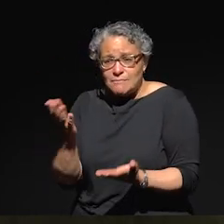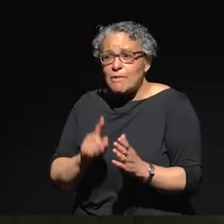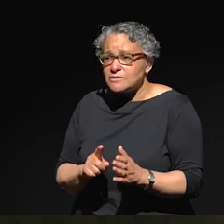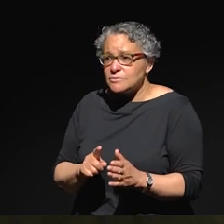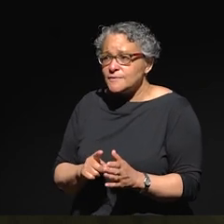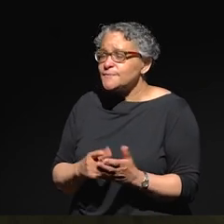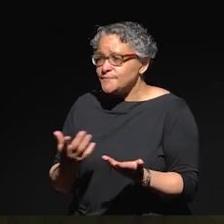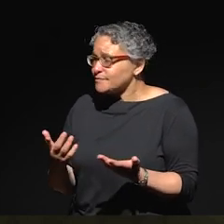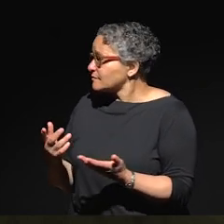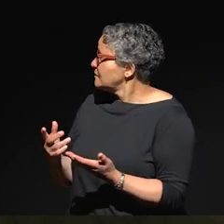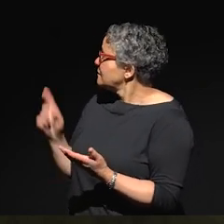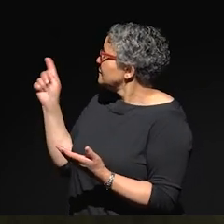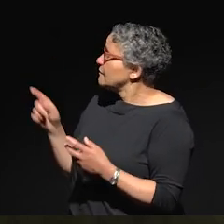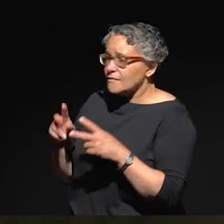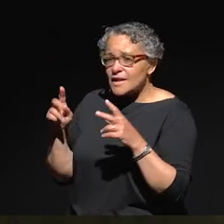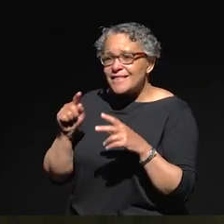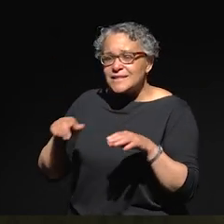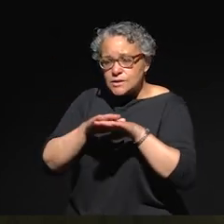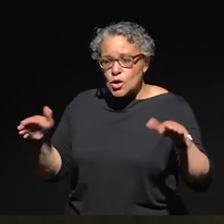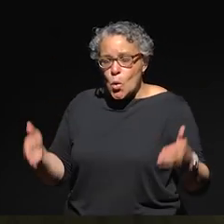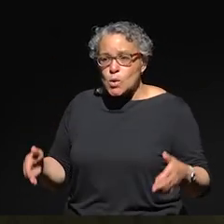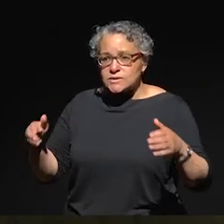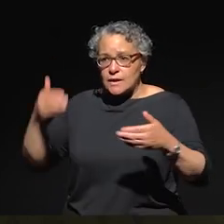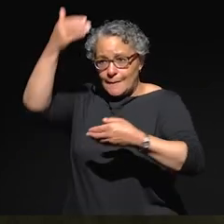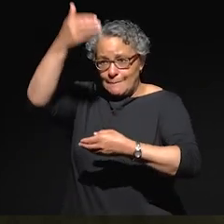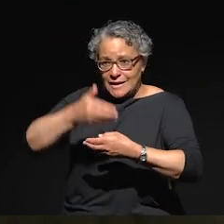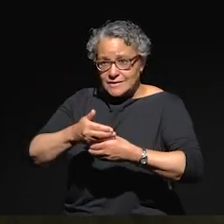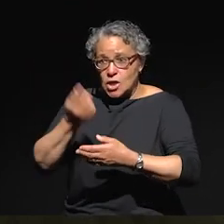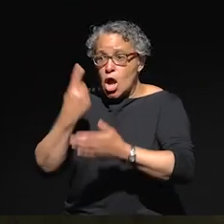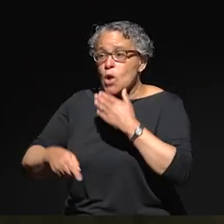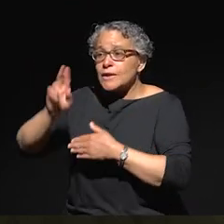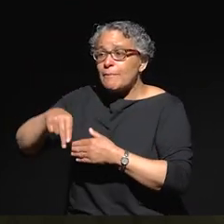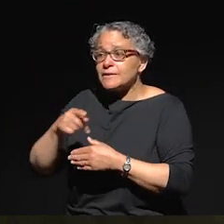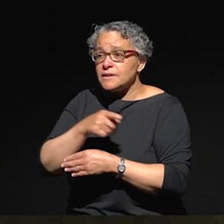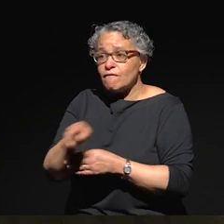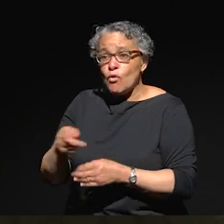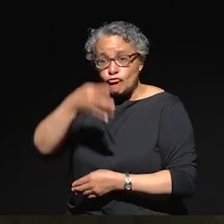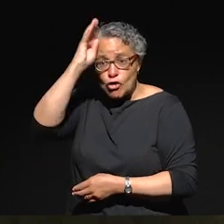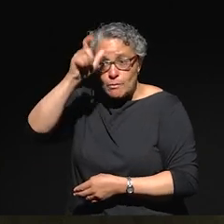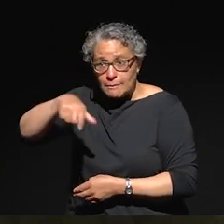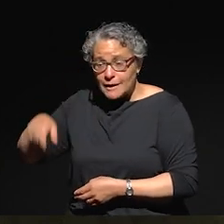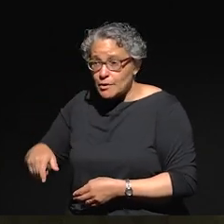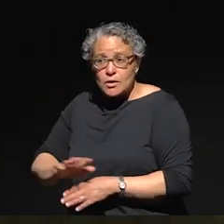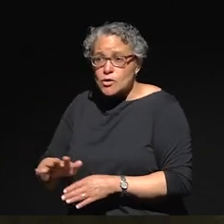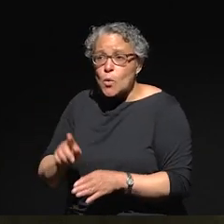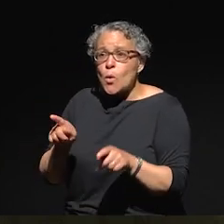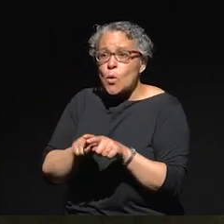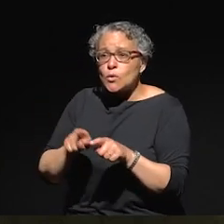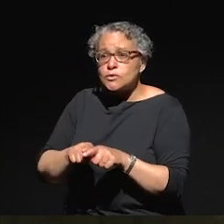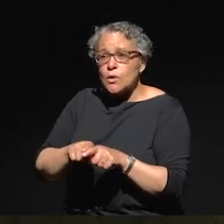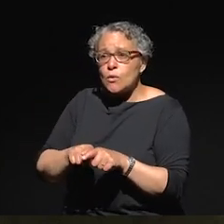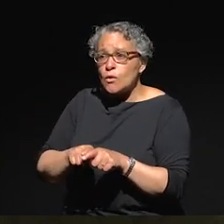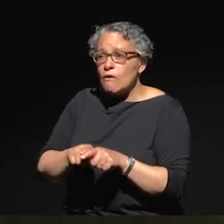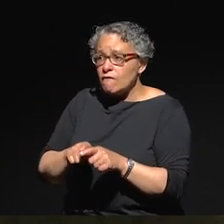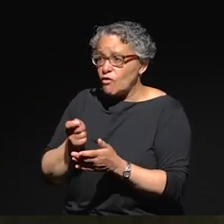theme here, this is an altarpiece, and this is what he was doing too. He wasn't just painting for people in Rome. He was also painting for patrons abroad.